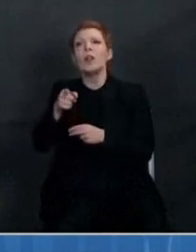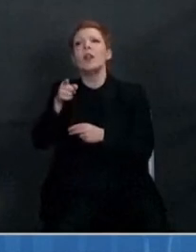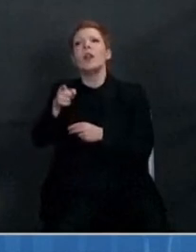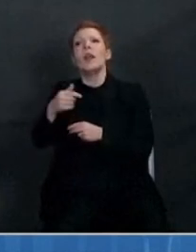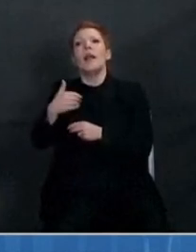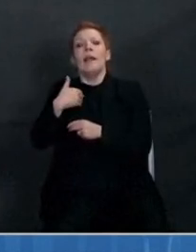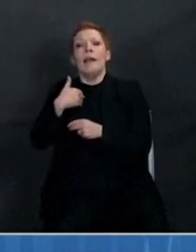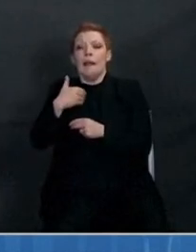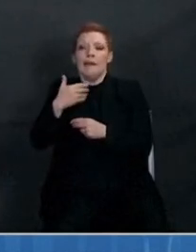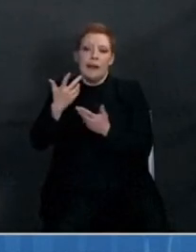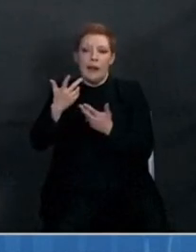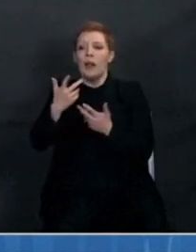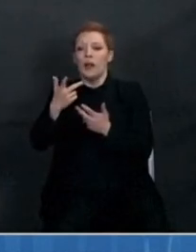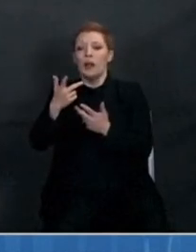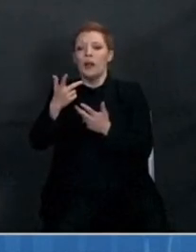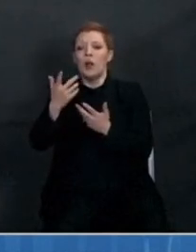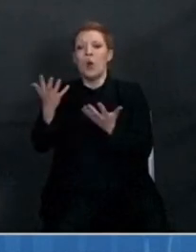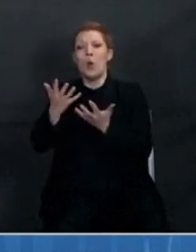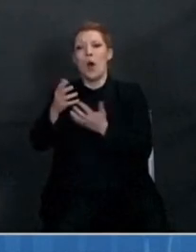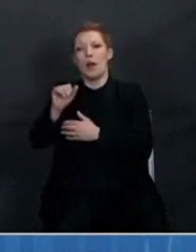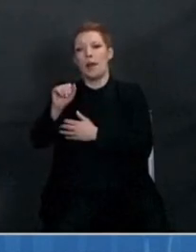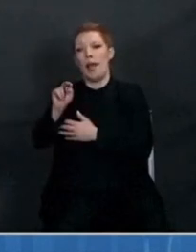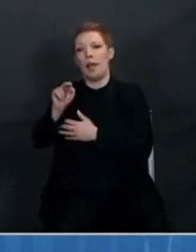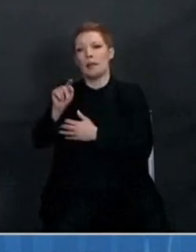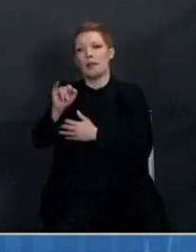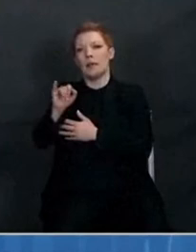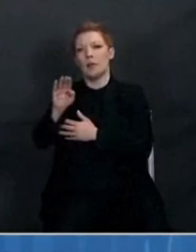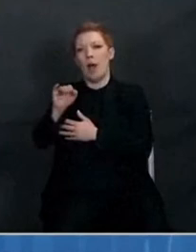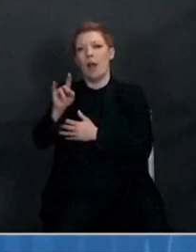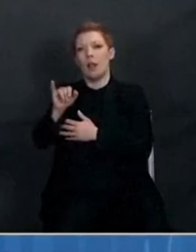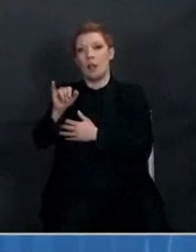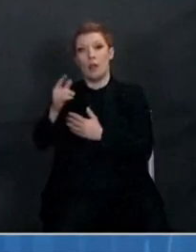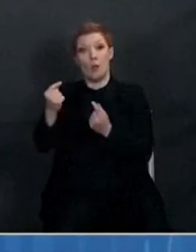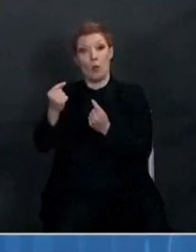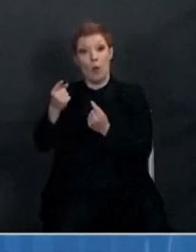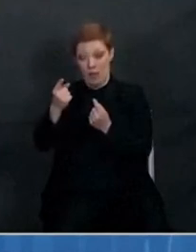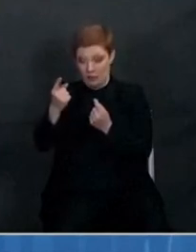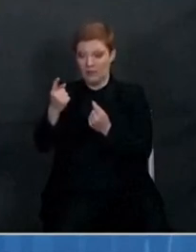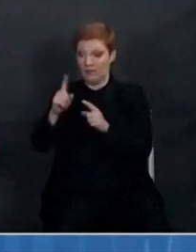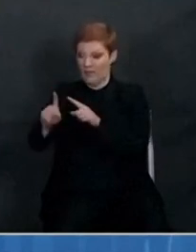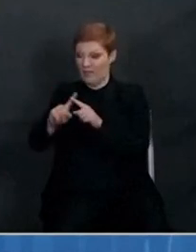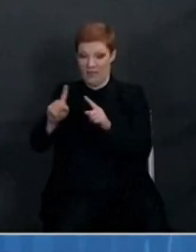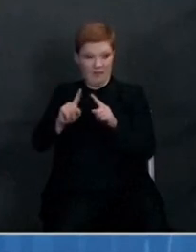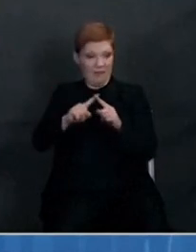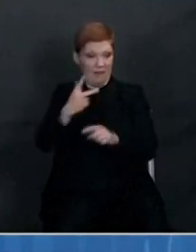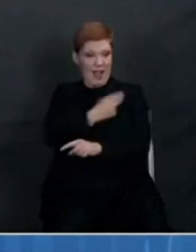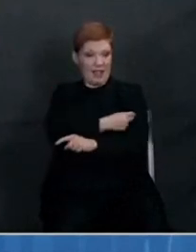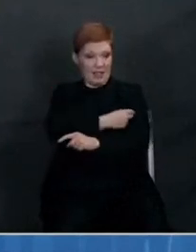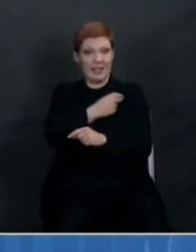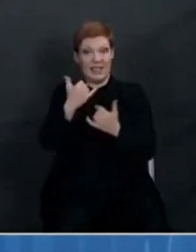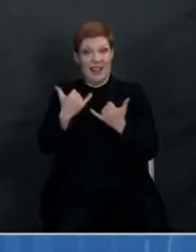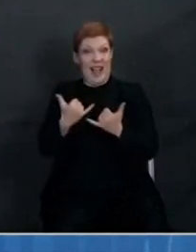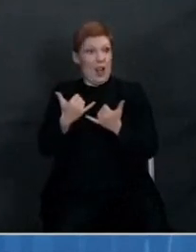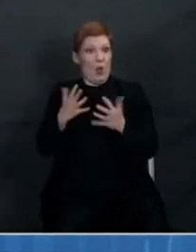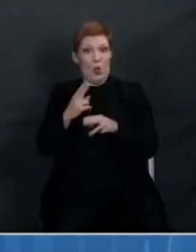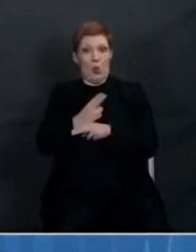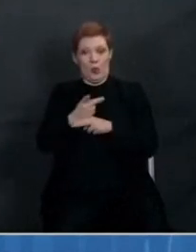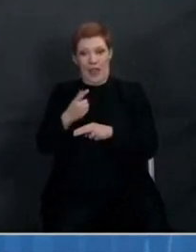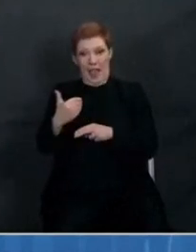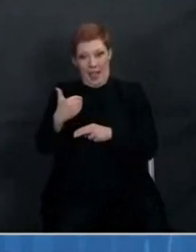of antibodies induced by various vaccines that are in use now. But it was still within the